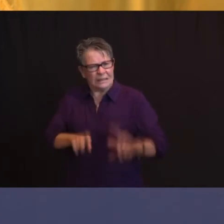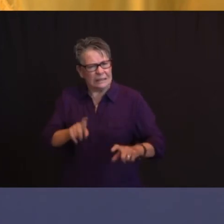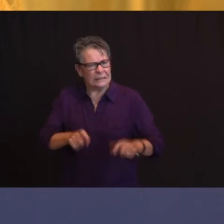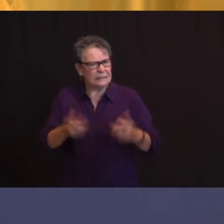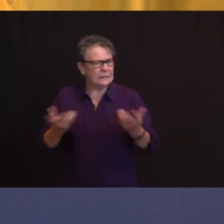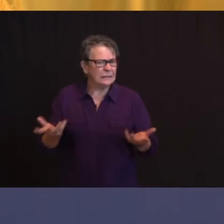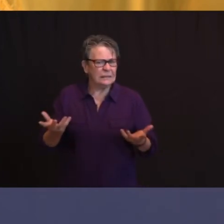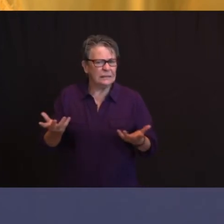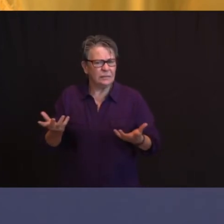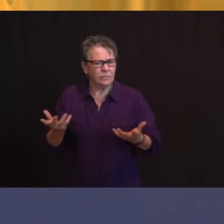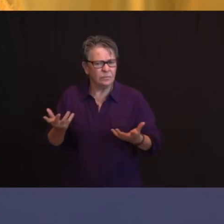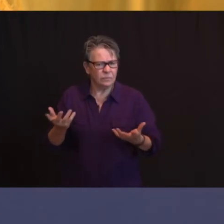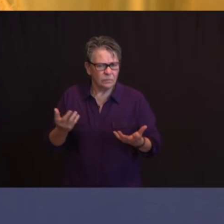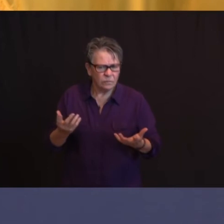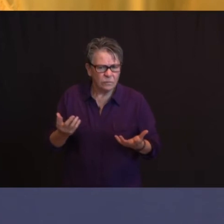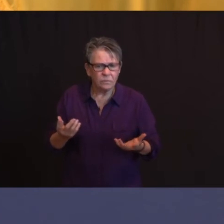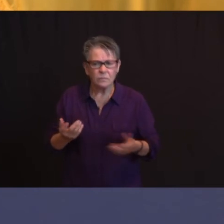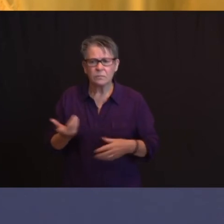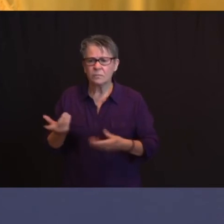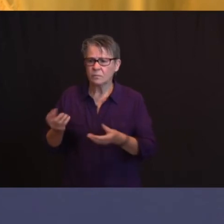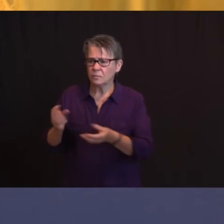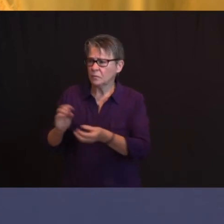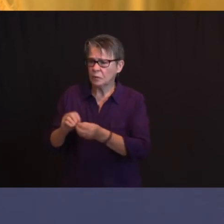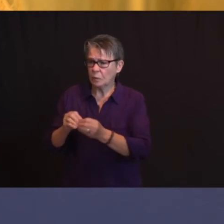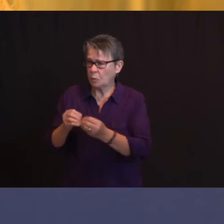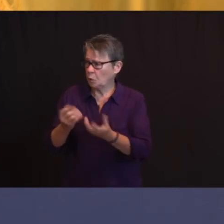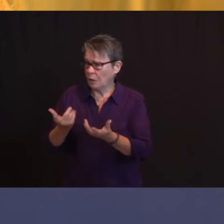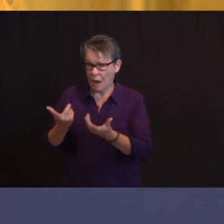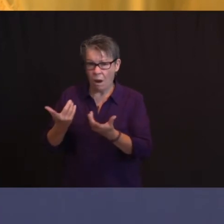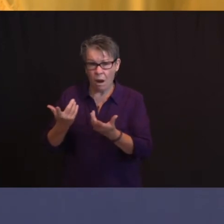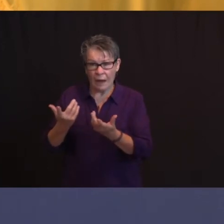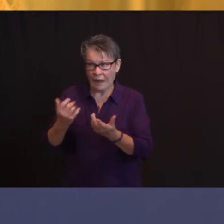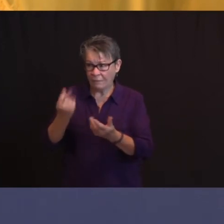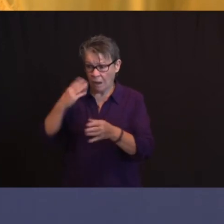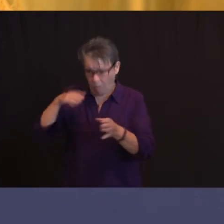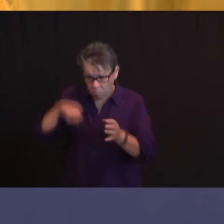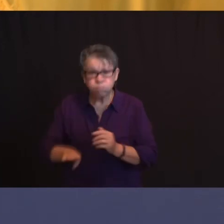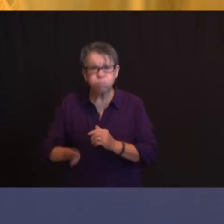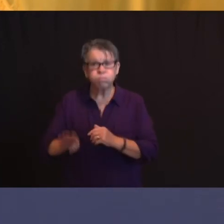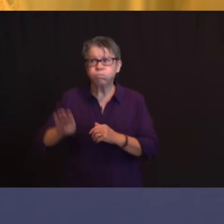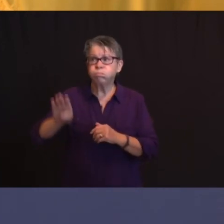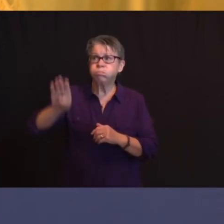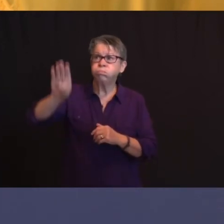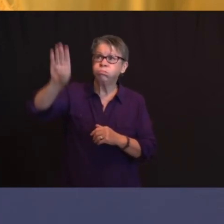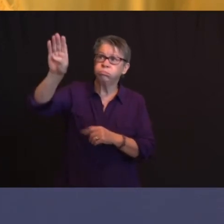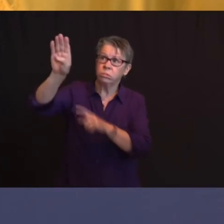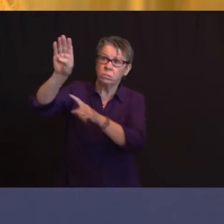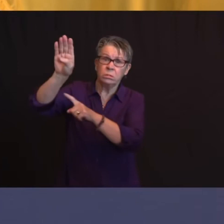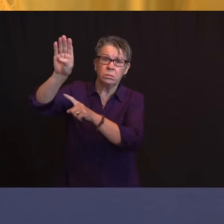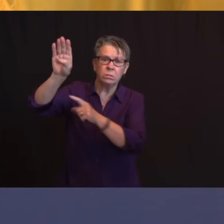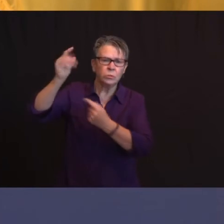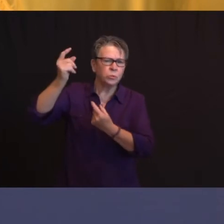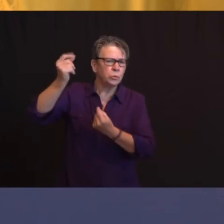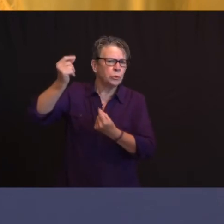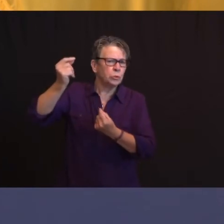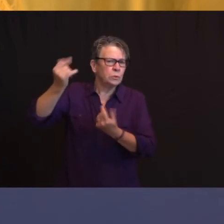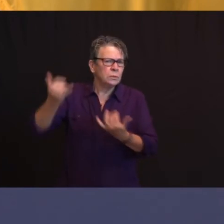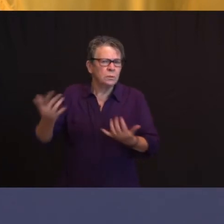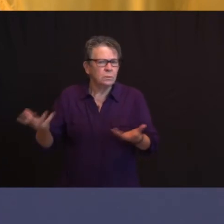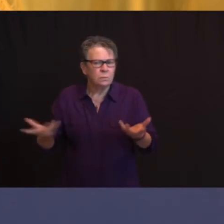Dan Munoz, on Friday, the State's Department of Labor put out the first report on how many people filed private workplace complaints